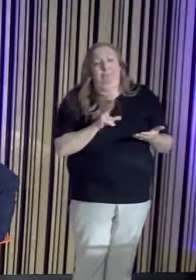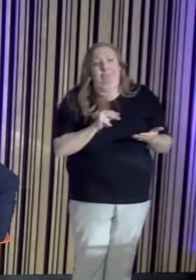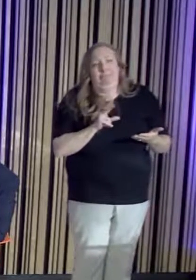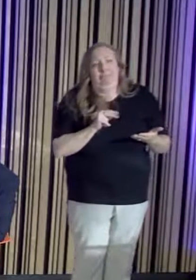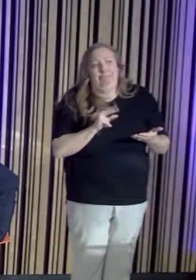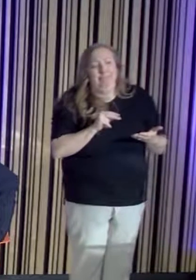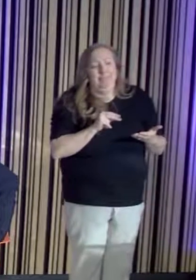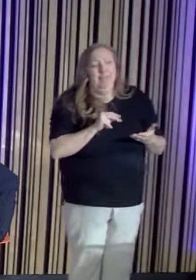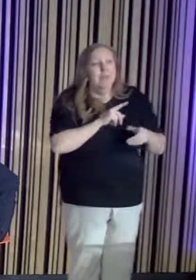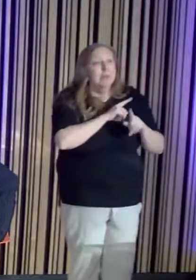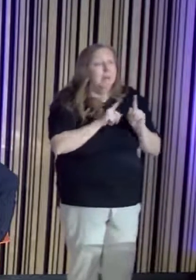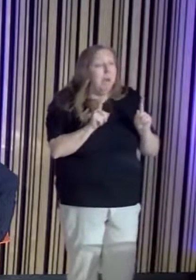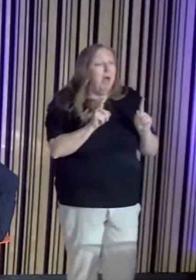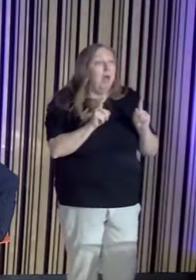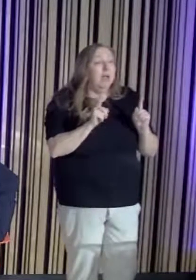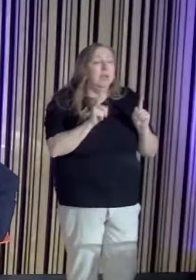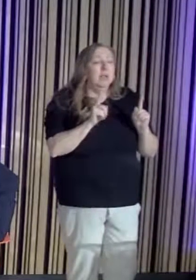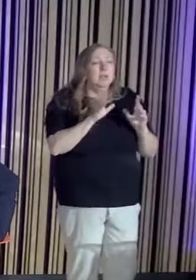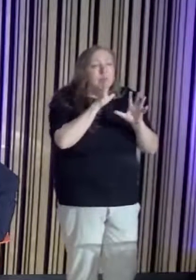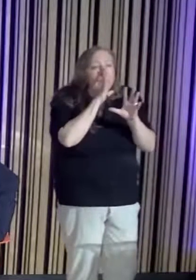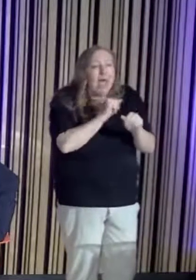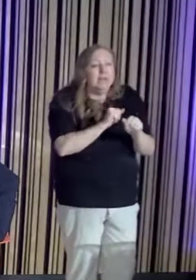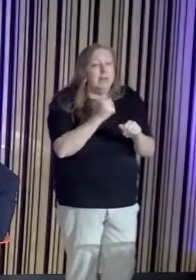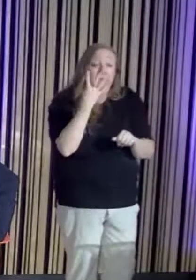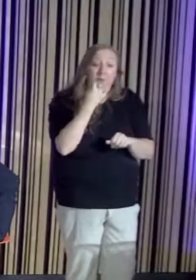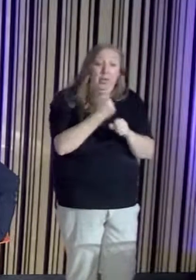But the energy on board this vessel for the 4 years that we